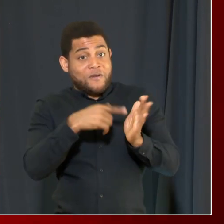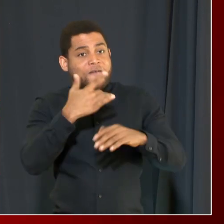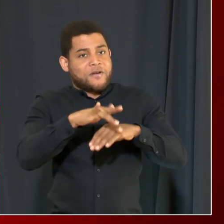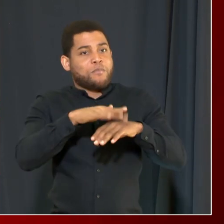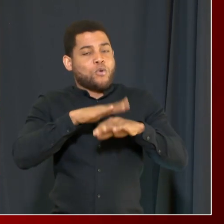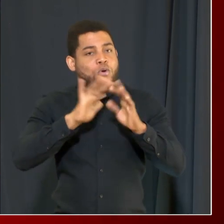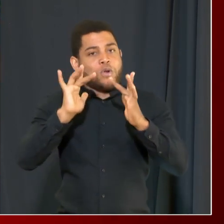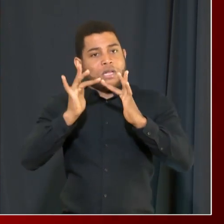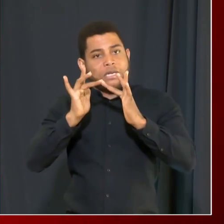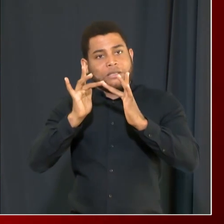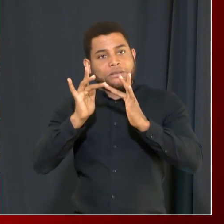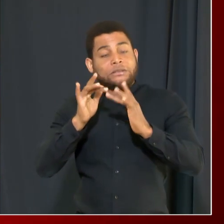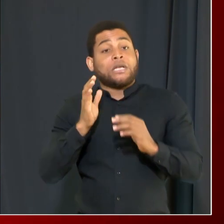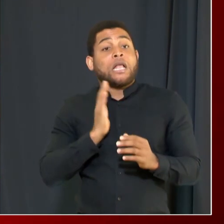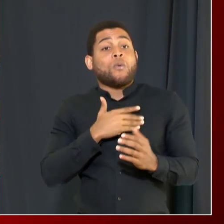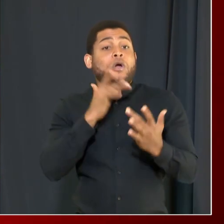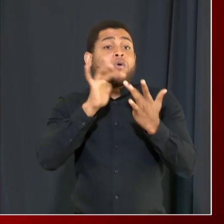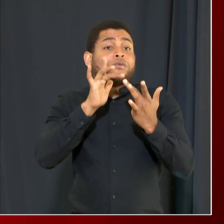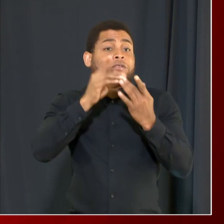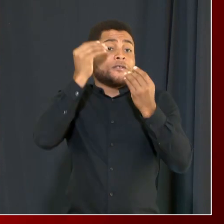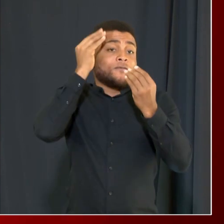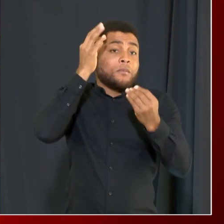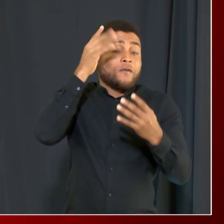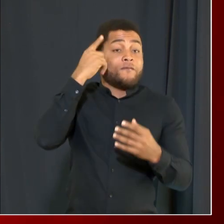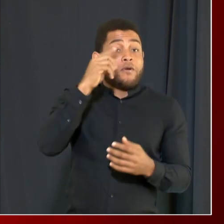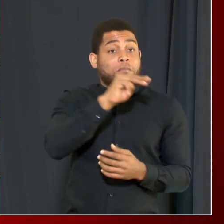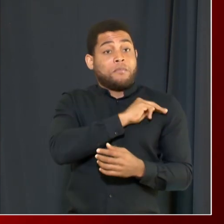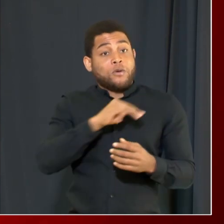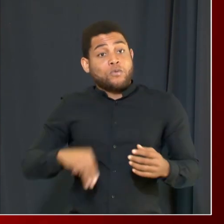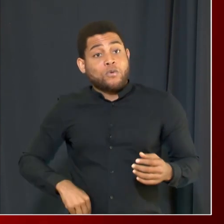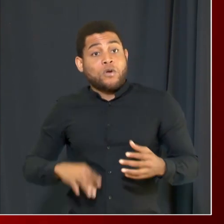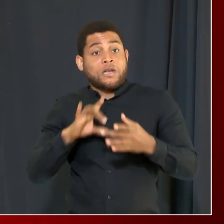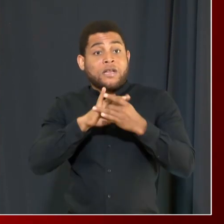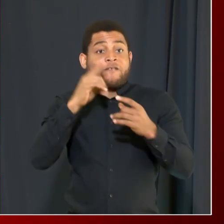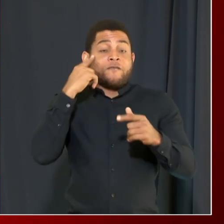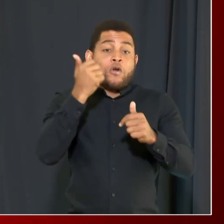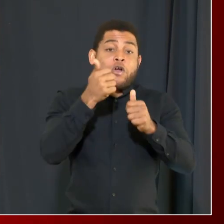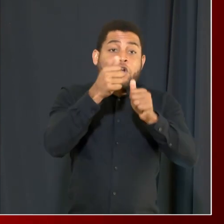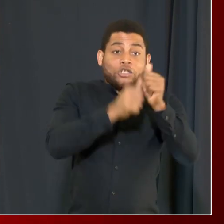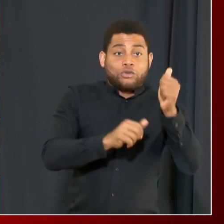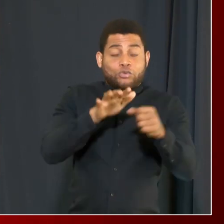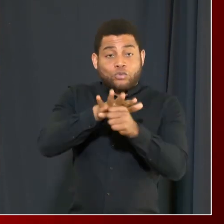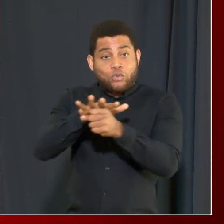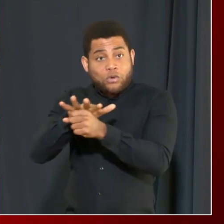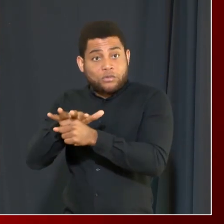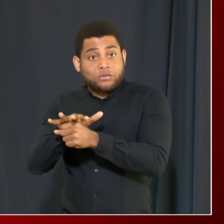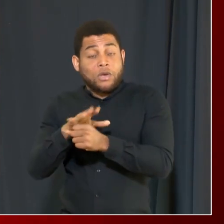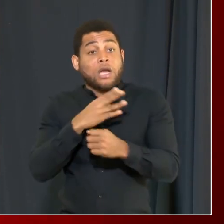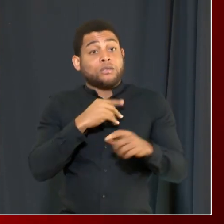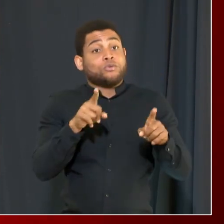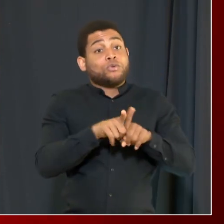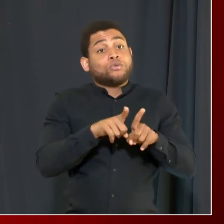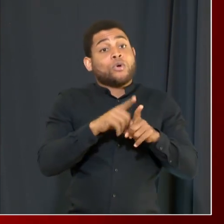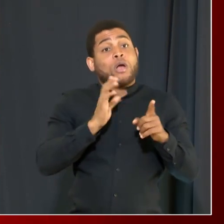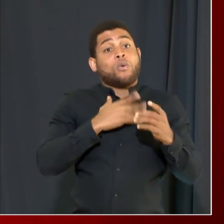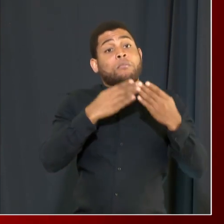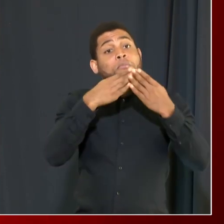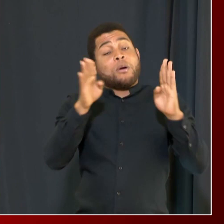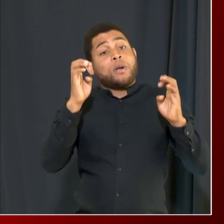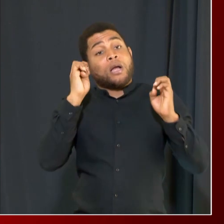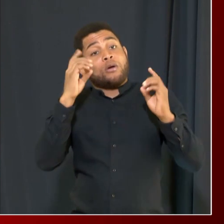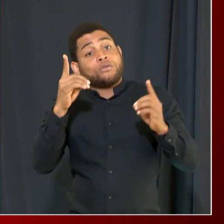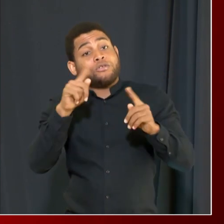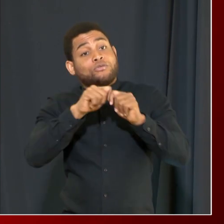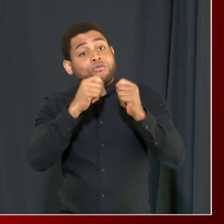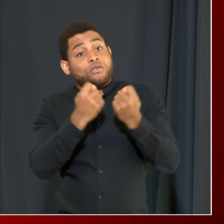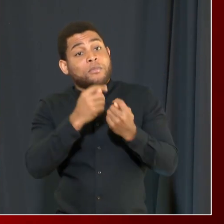the contact information for the mayor's liaisons in each ward, as well as our public education team, which includes our deputy